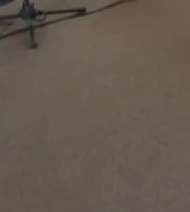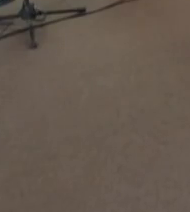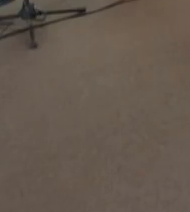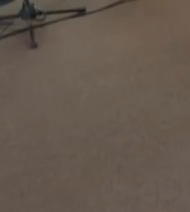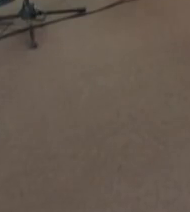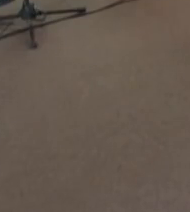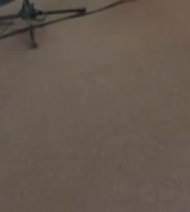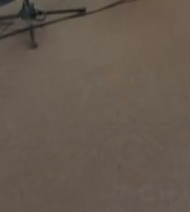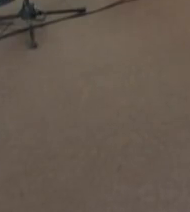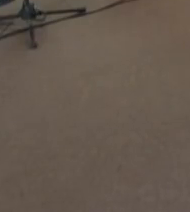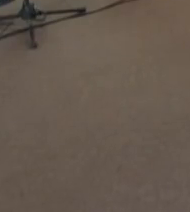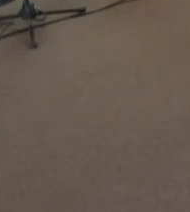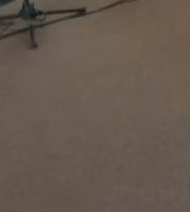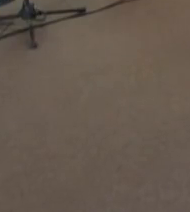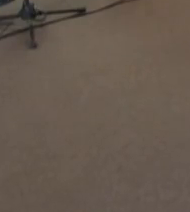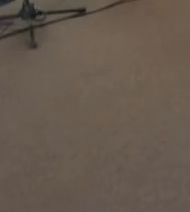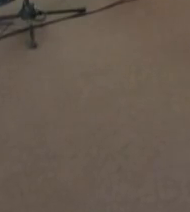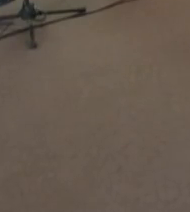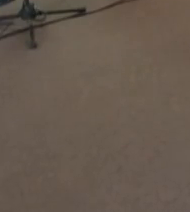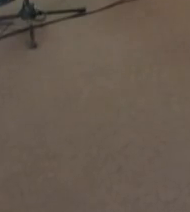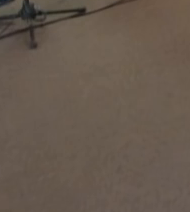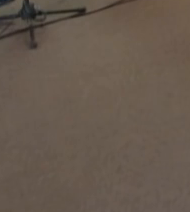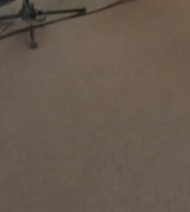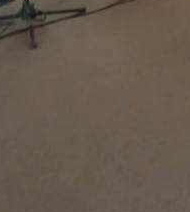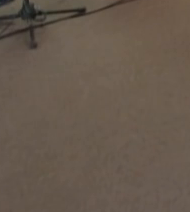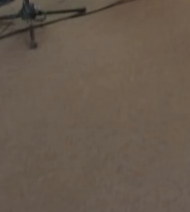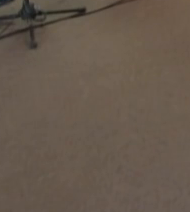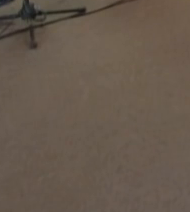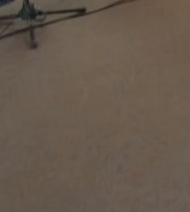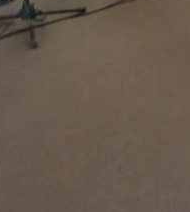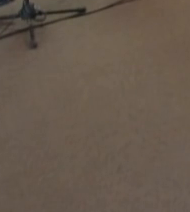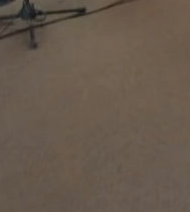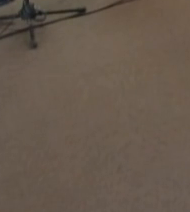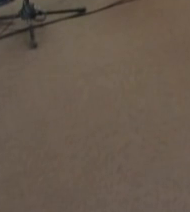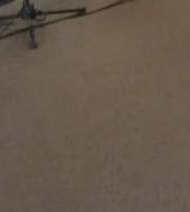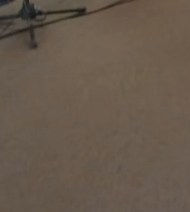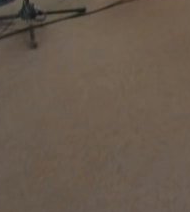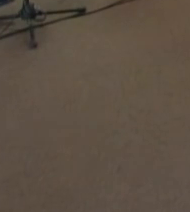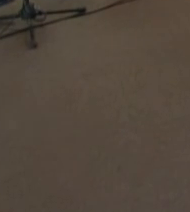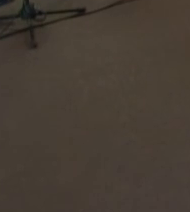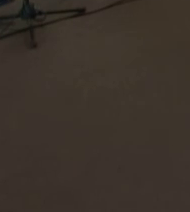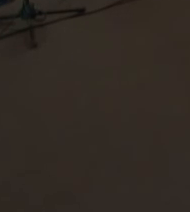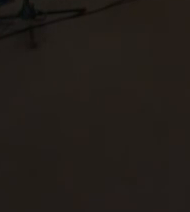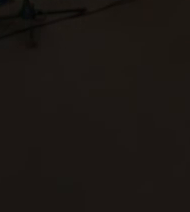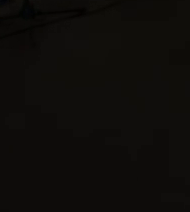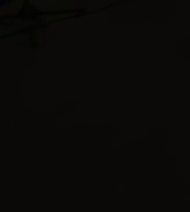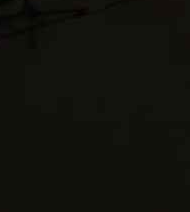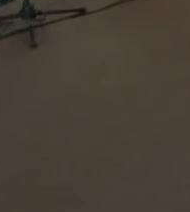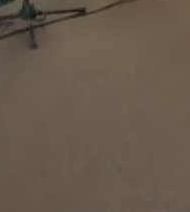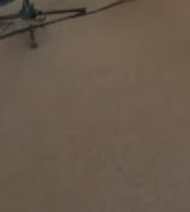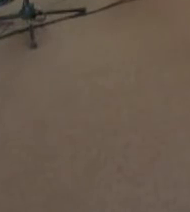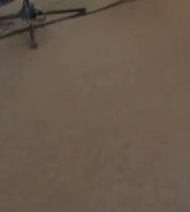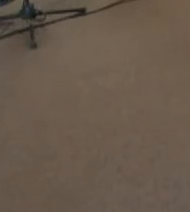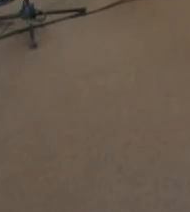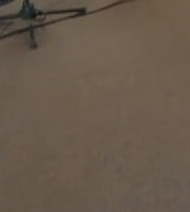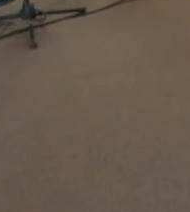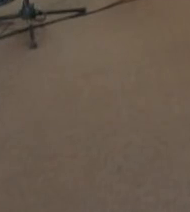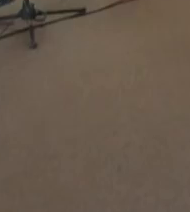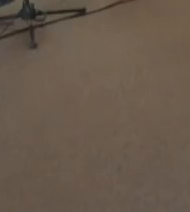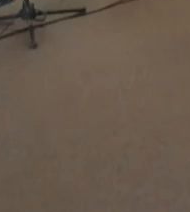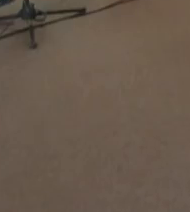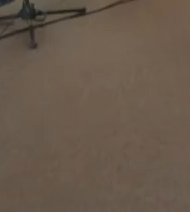his gracious see. Praise him, praise him, praise him, praise him. Praise the